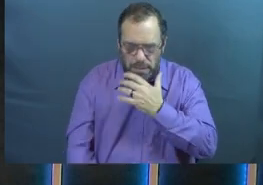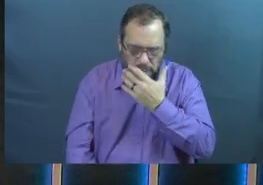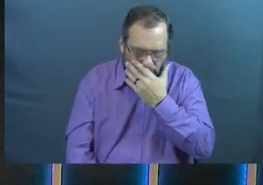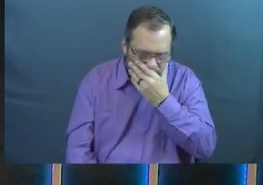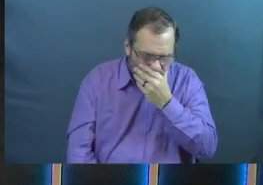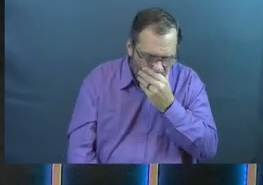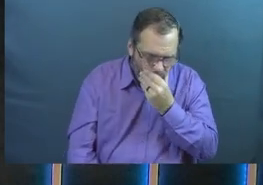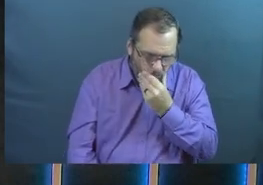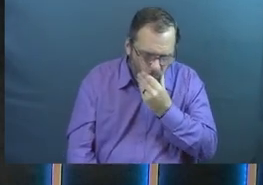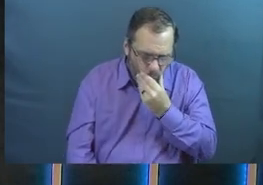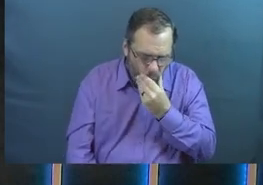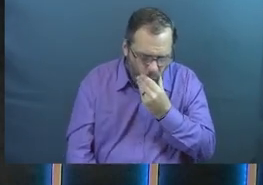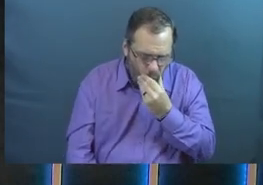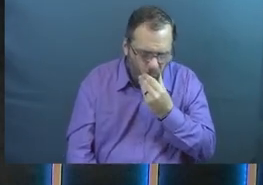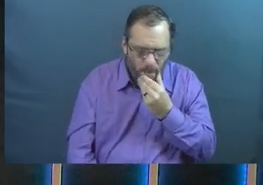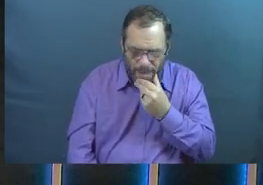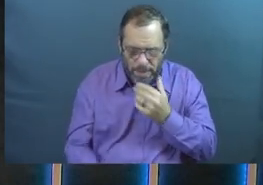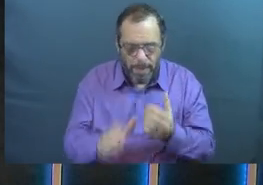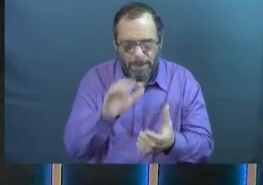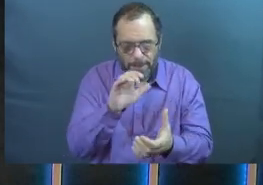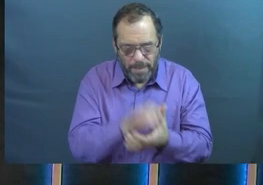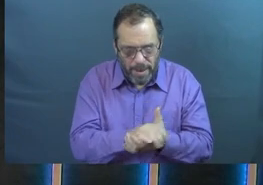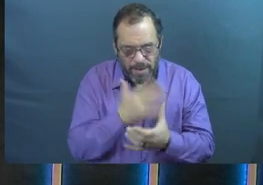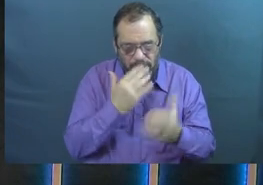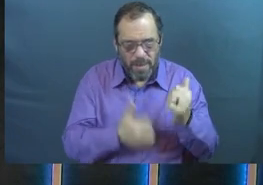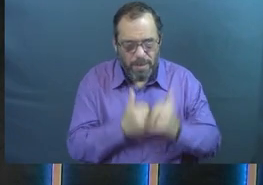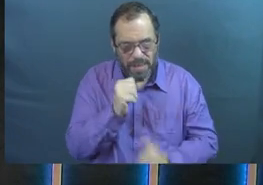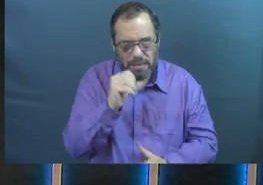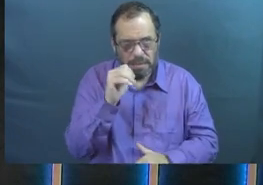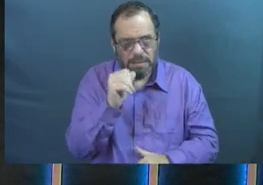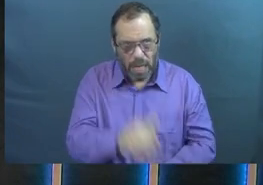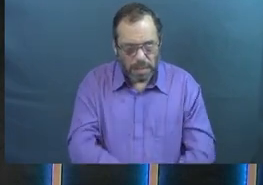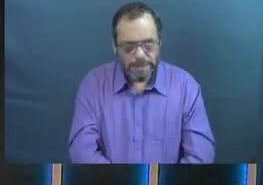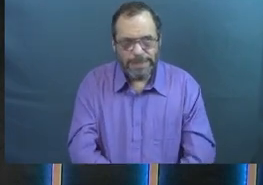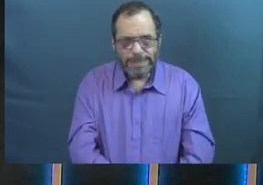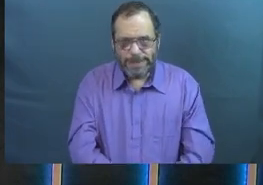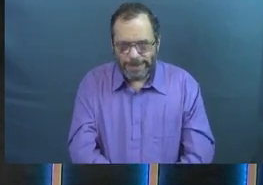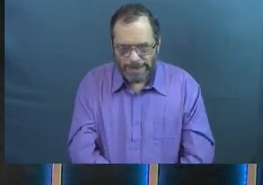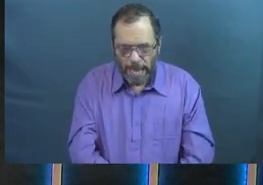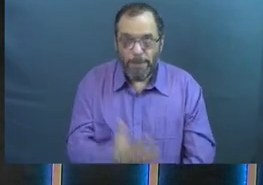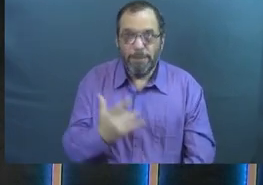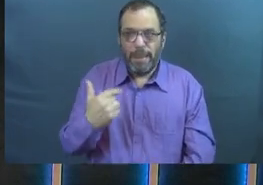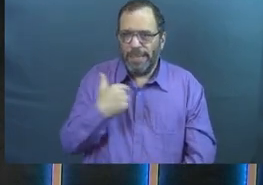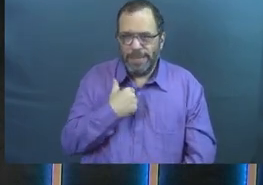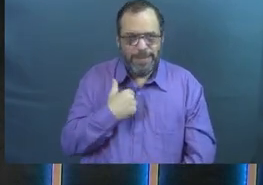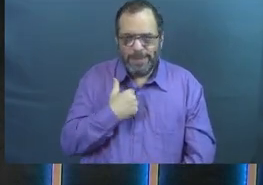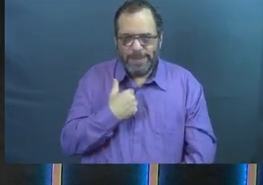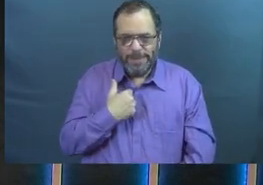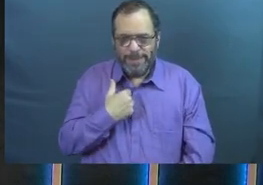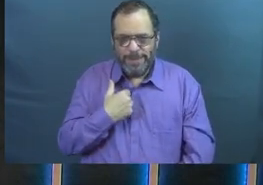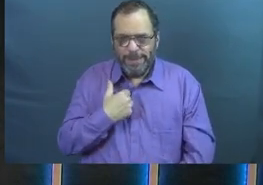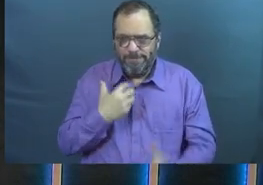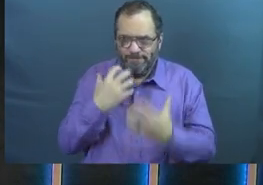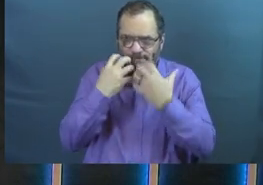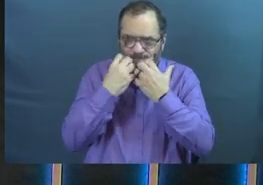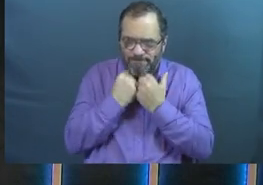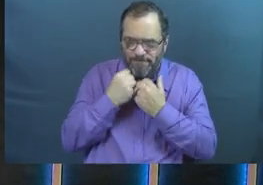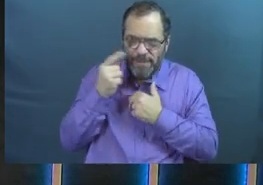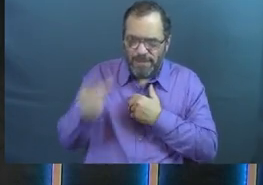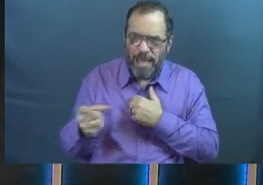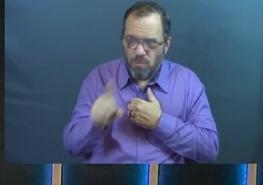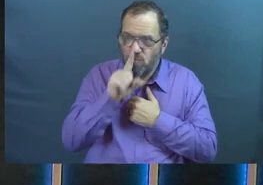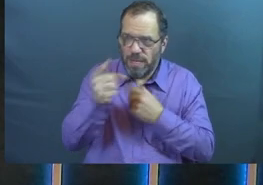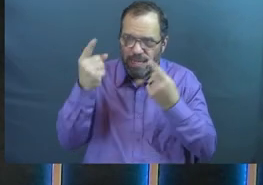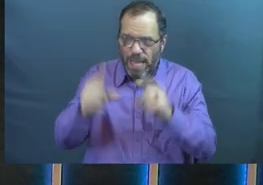And you're going to be humble about, yeah, maybe our marriage isn't the best one in the room, because maybe I'm embracing the reality of what's